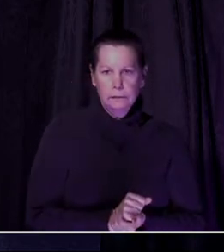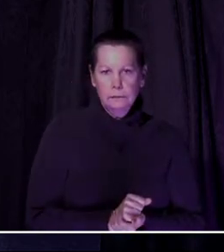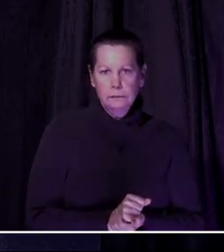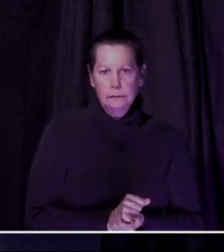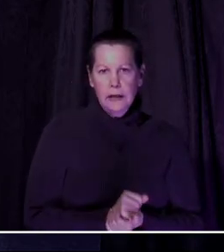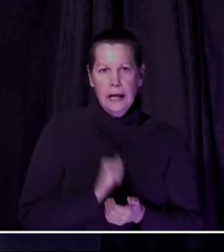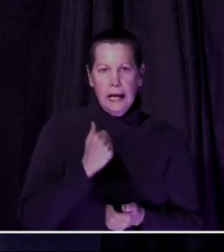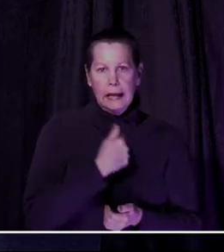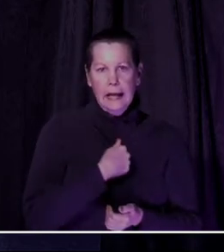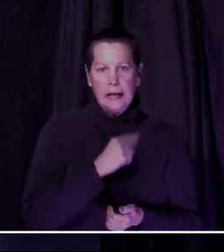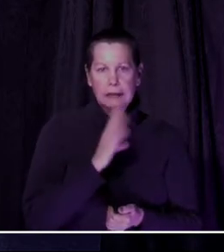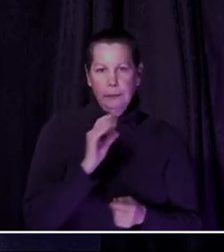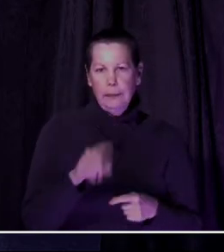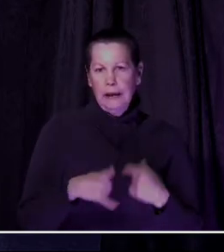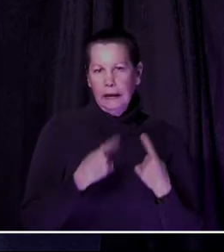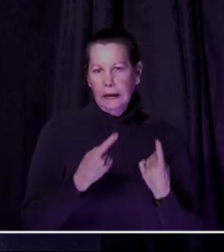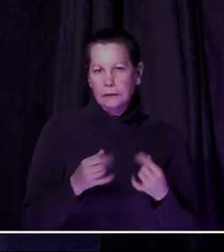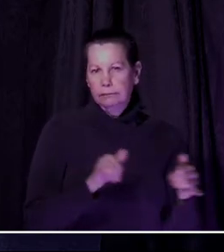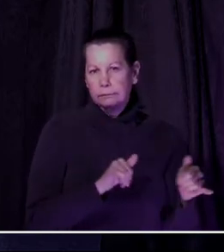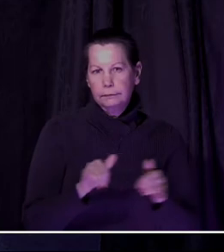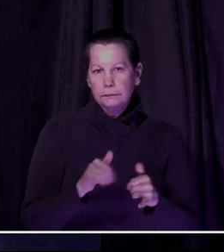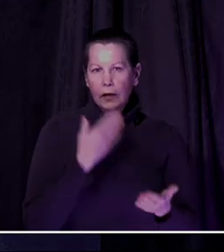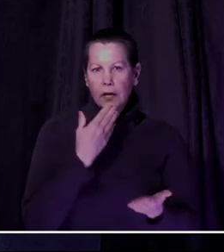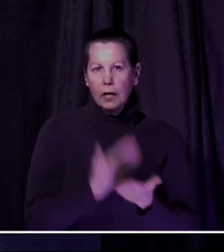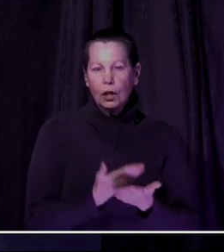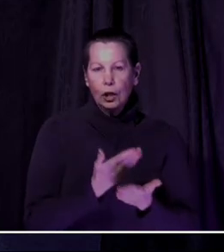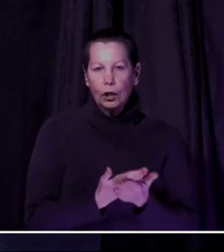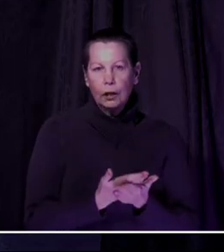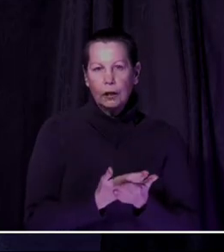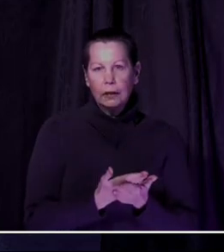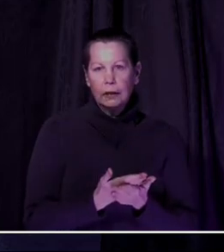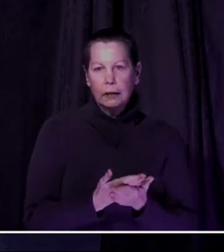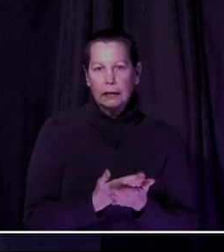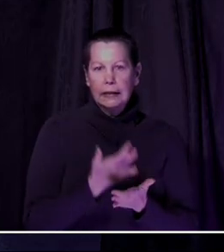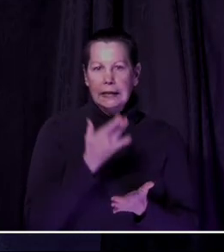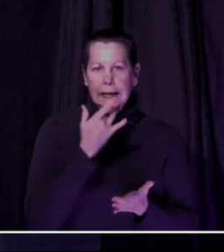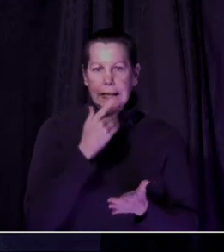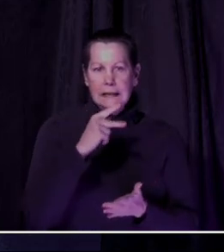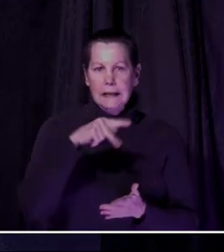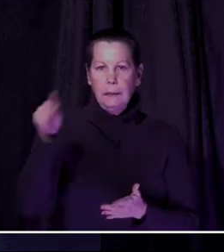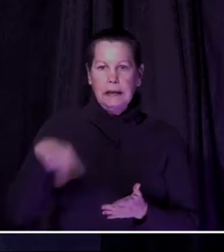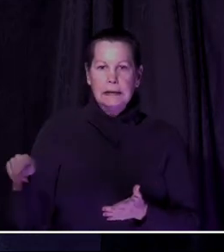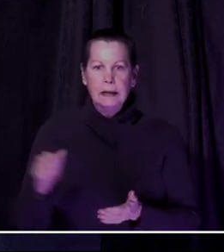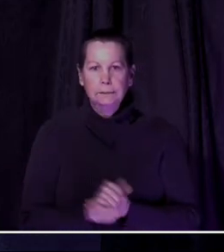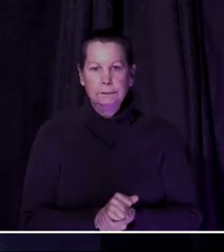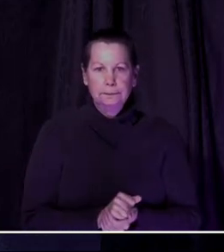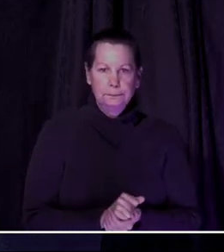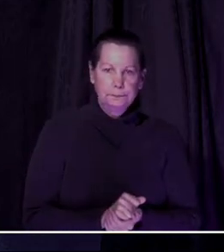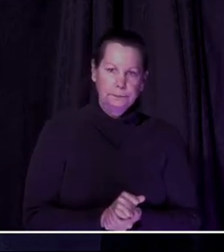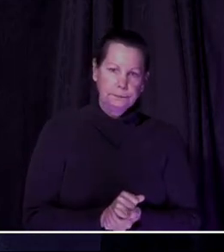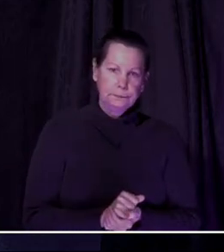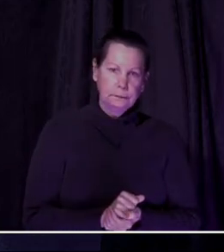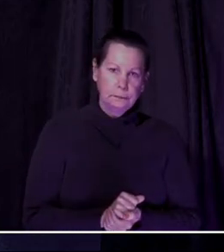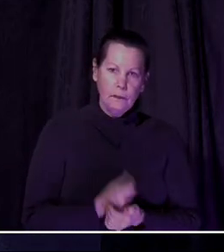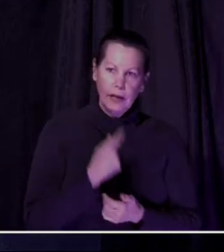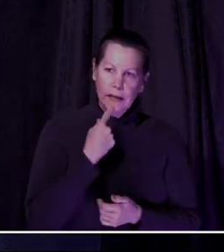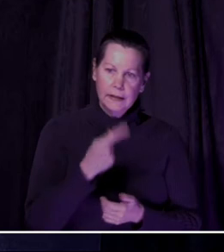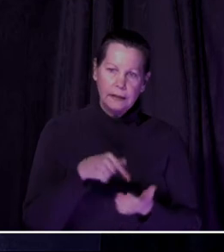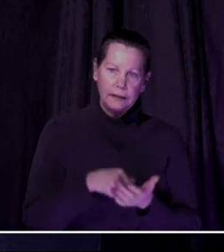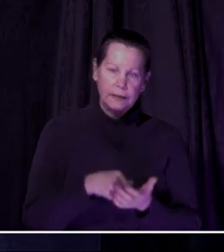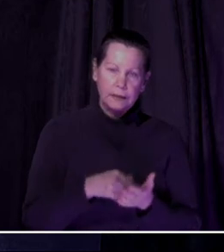And us being like a good, tasty pizza. All right? He said this